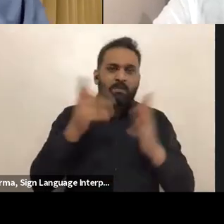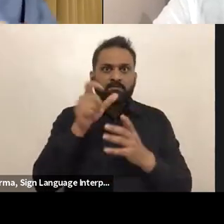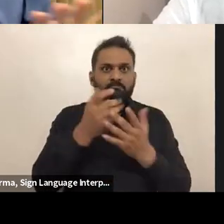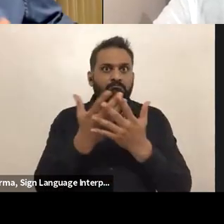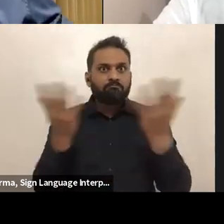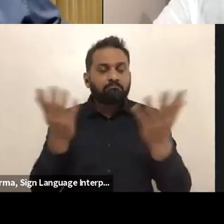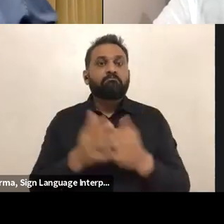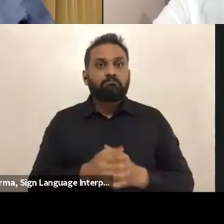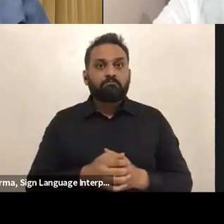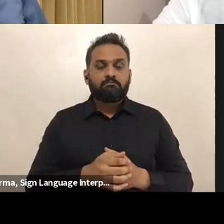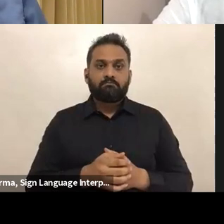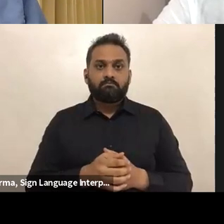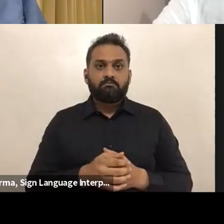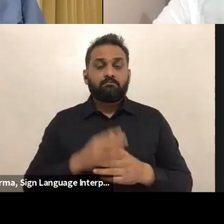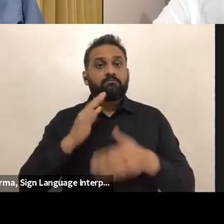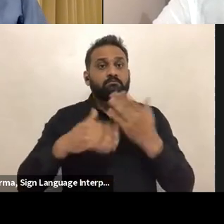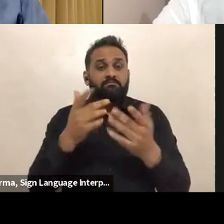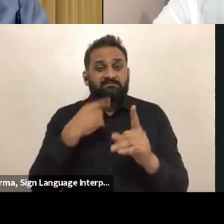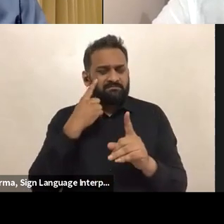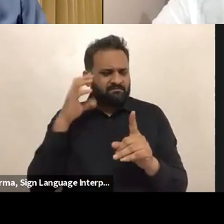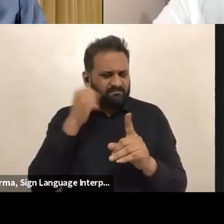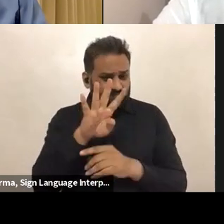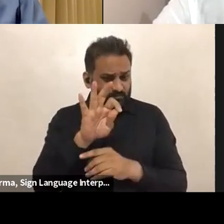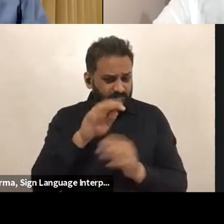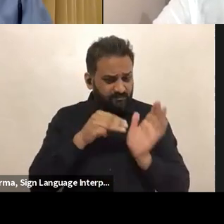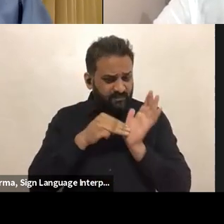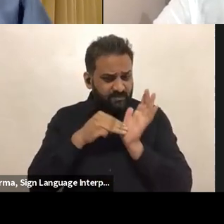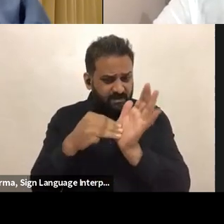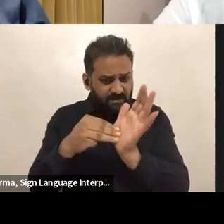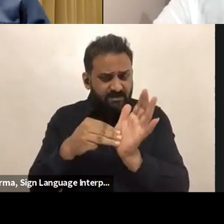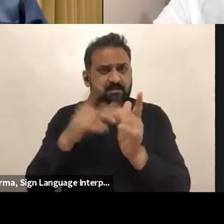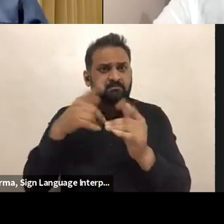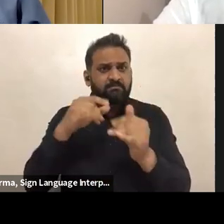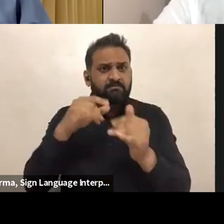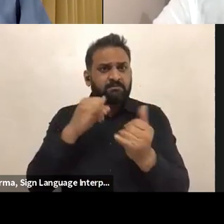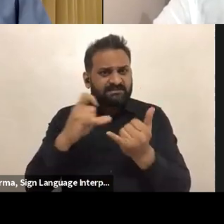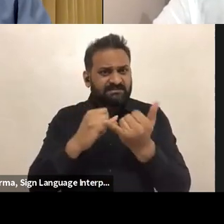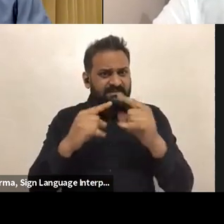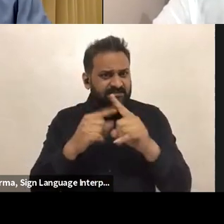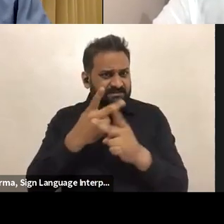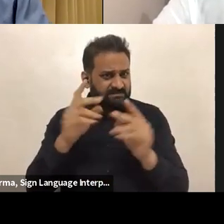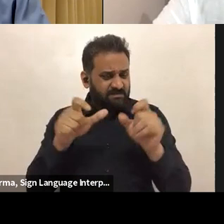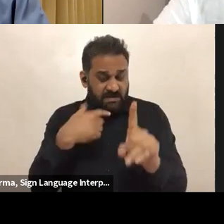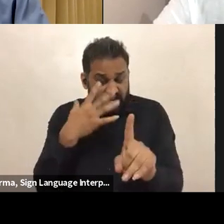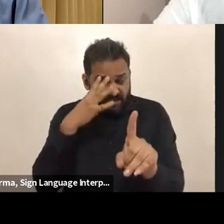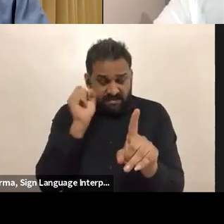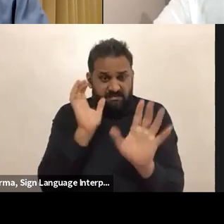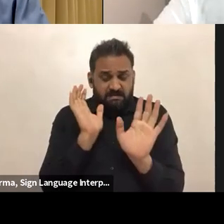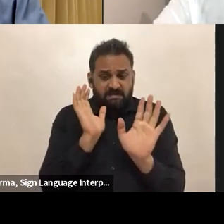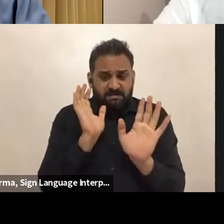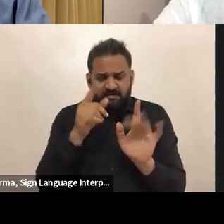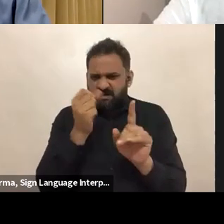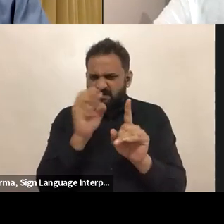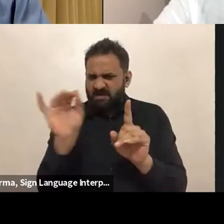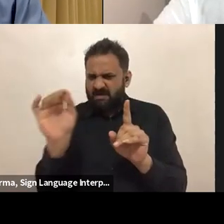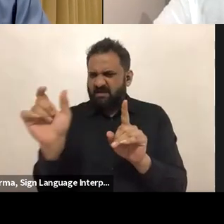of them, 40, I think I heard 40 million being low caste. I don't know what the numbers look like